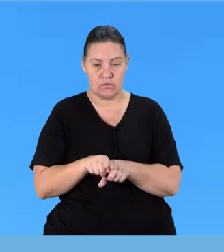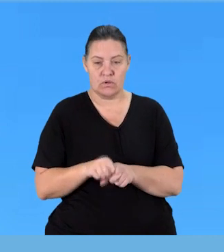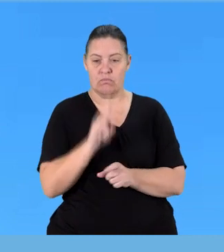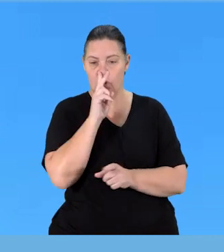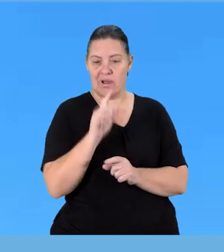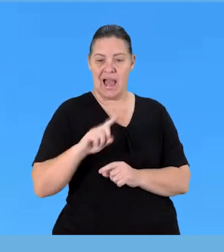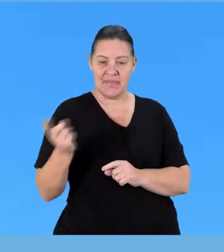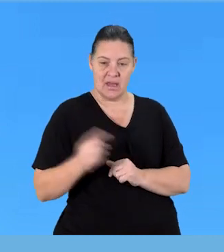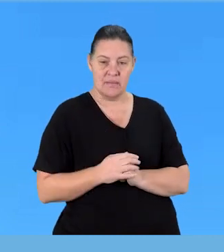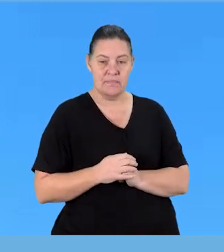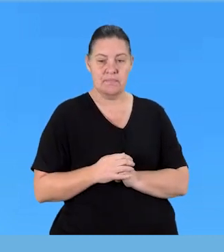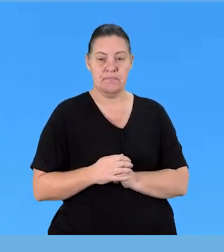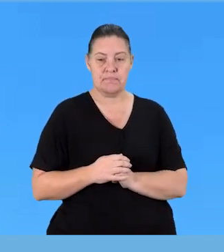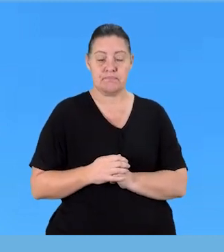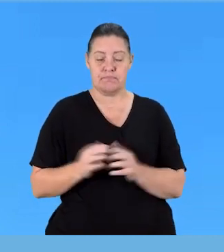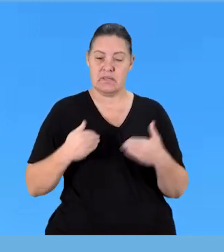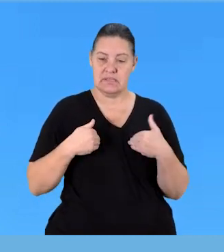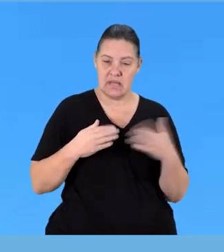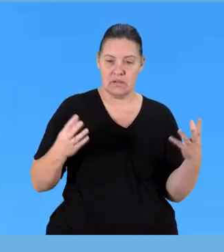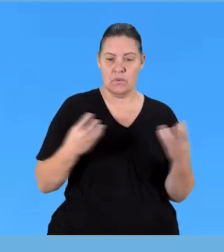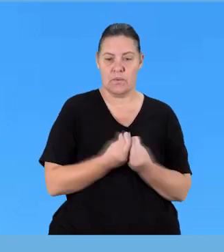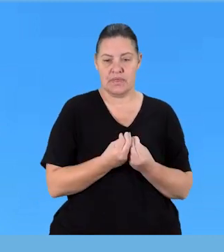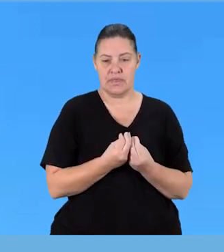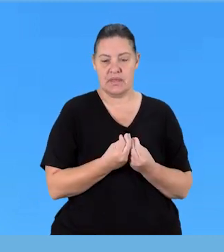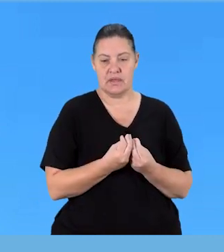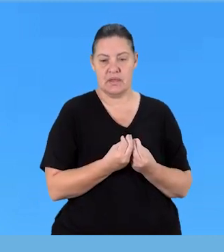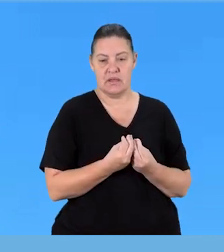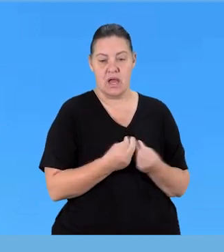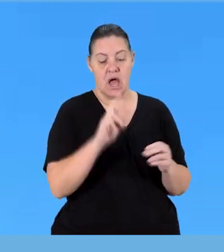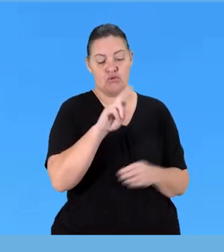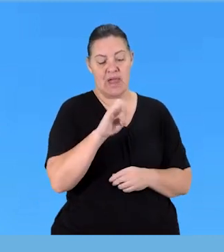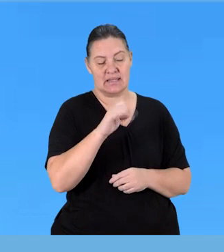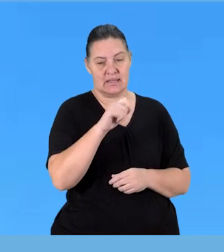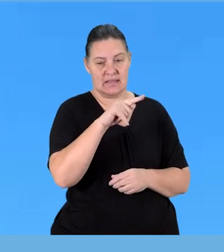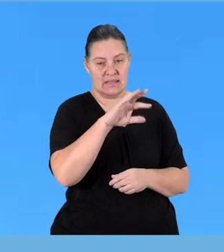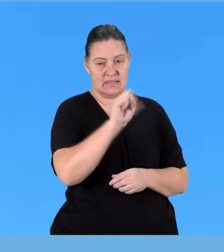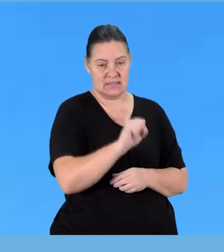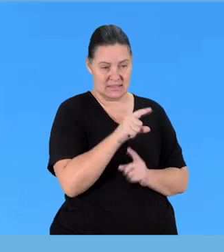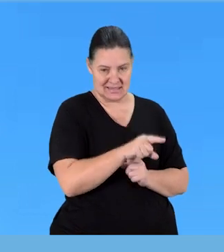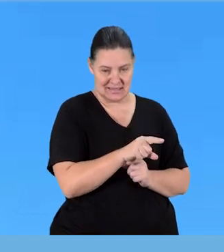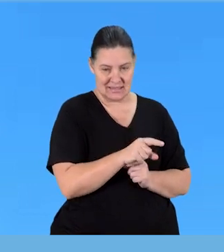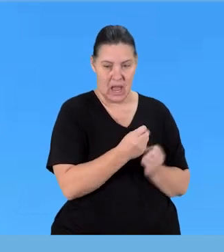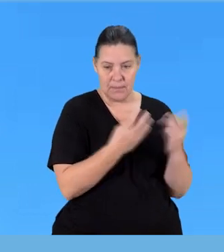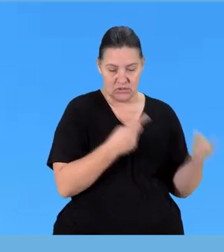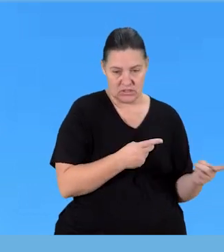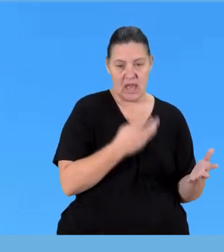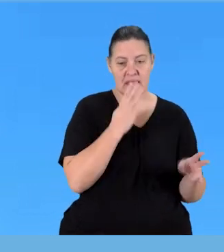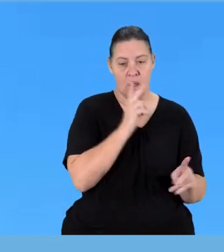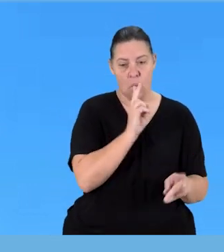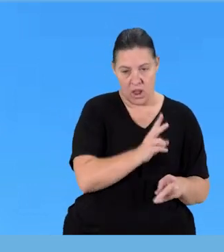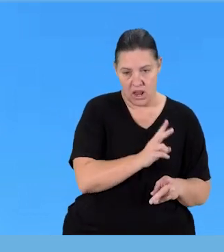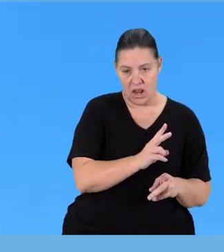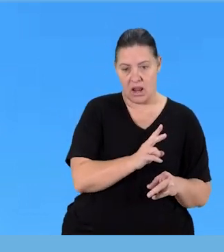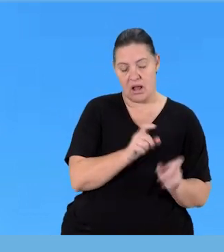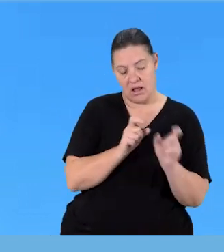also continue and look at the other ones to say that we are starting with a certain amount of reactants. Now those reactants are going to